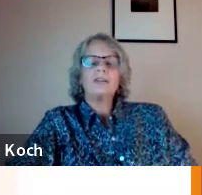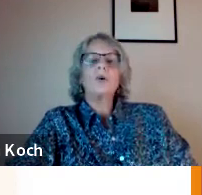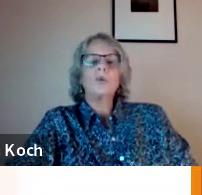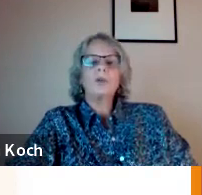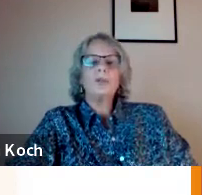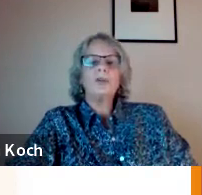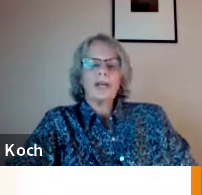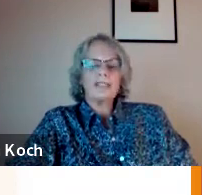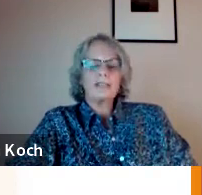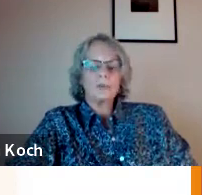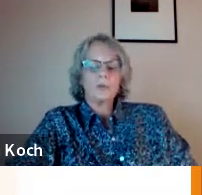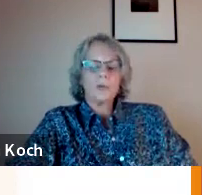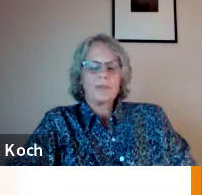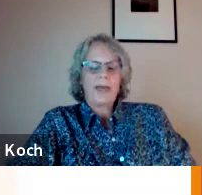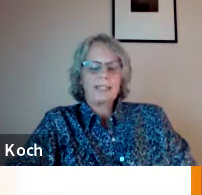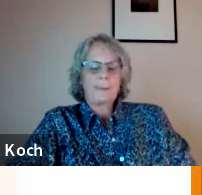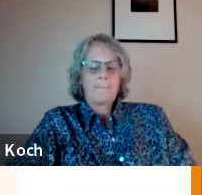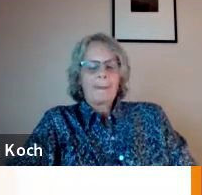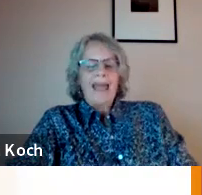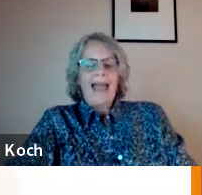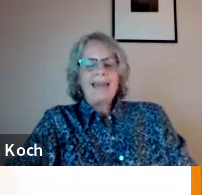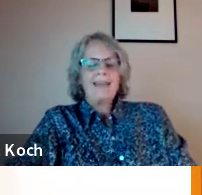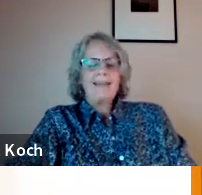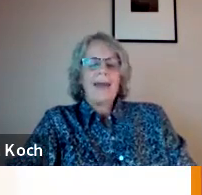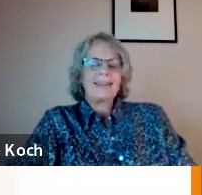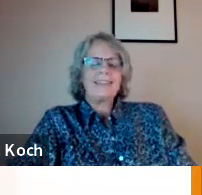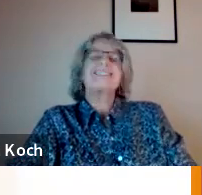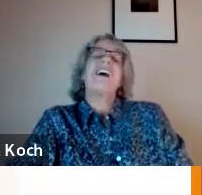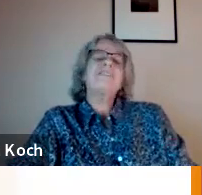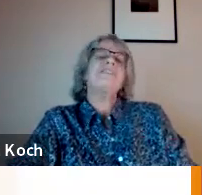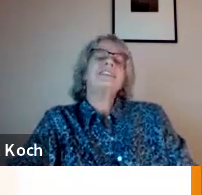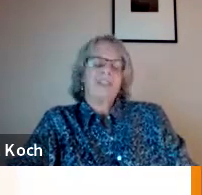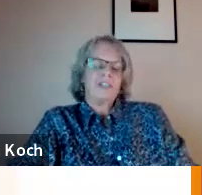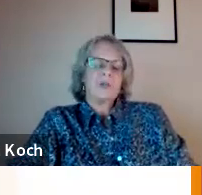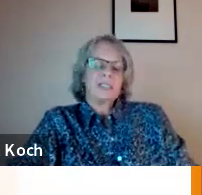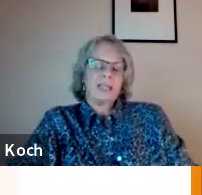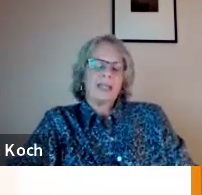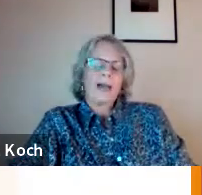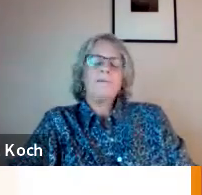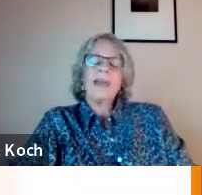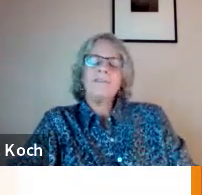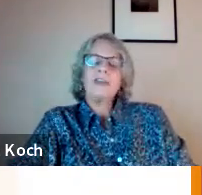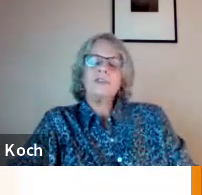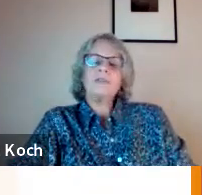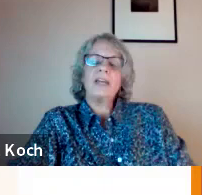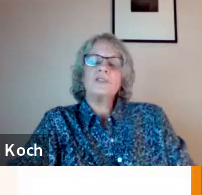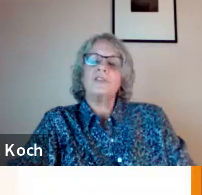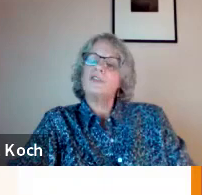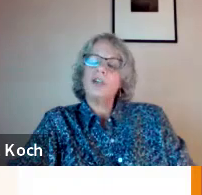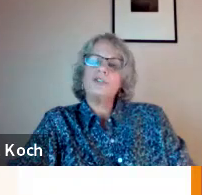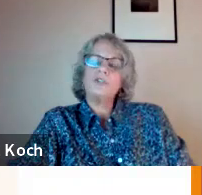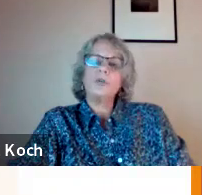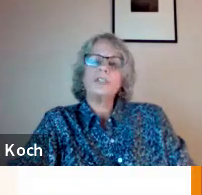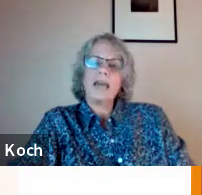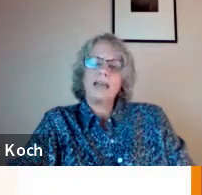premises again, or we would be arrested for trespassing. And back to this conflict of interest thing, I may have failed to mention